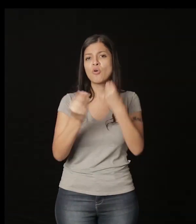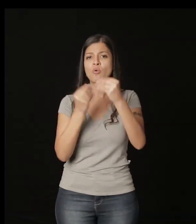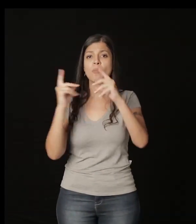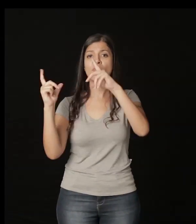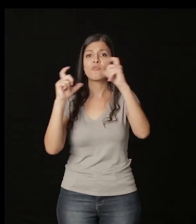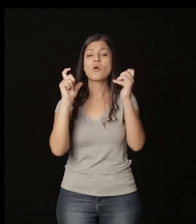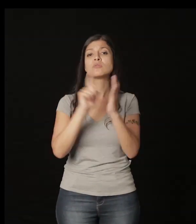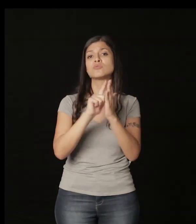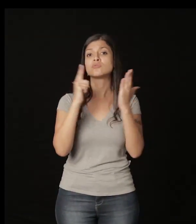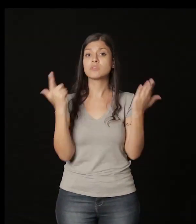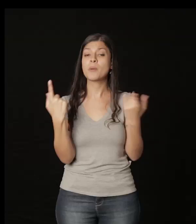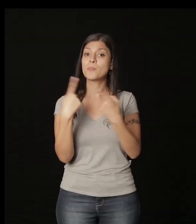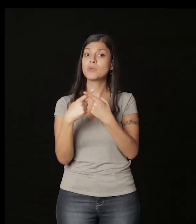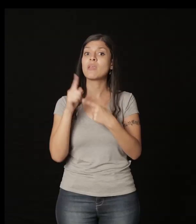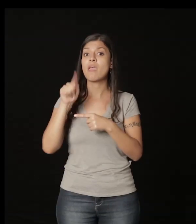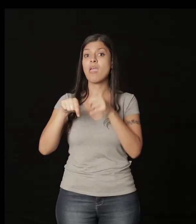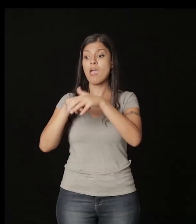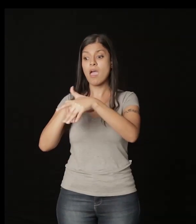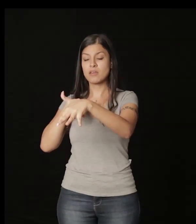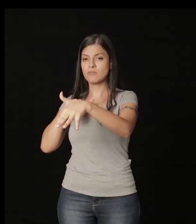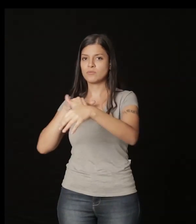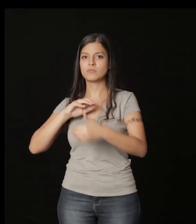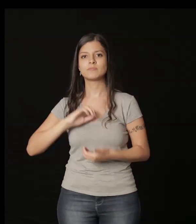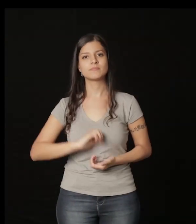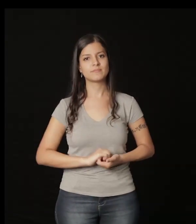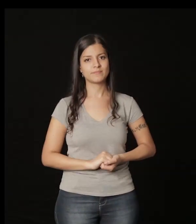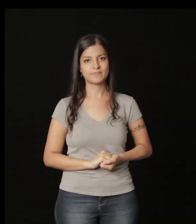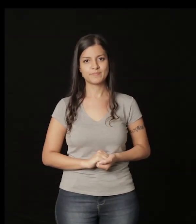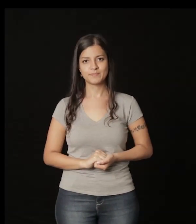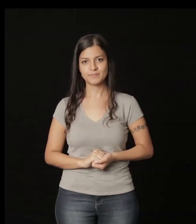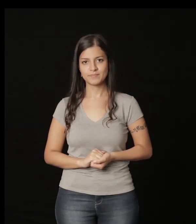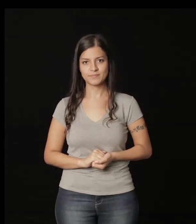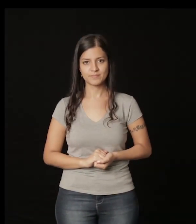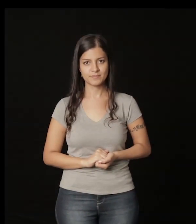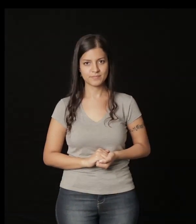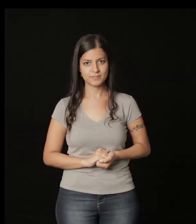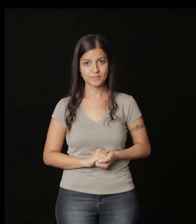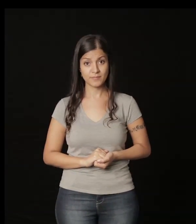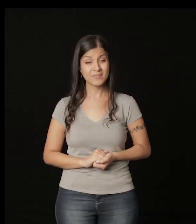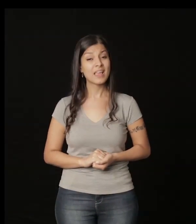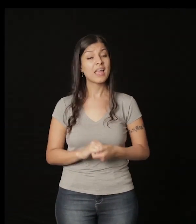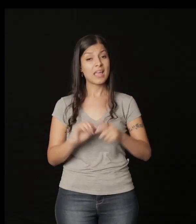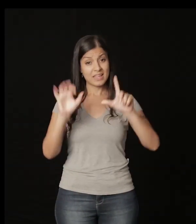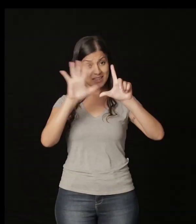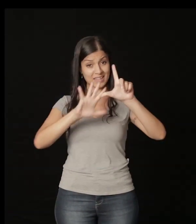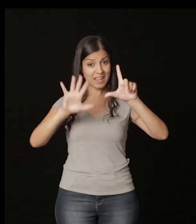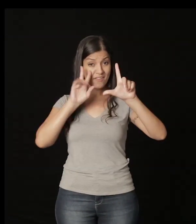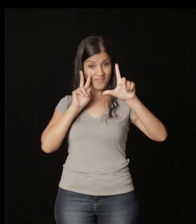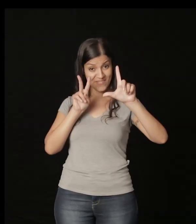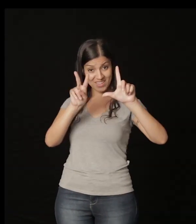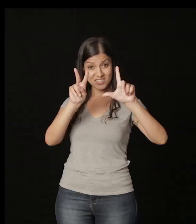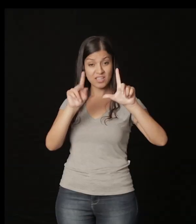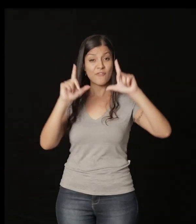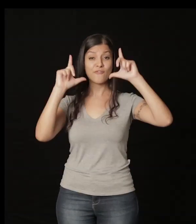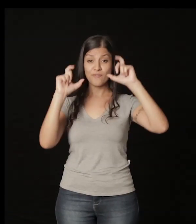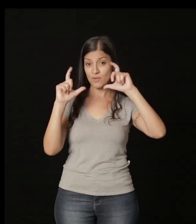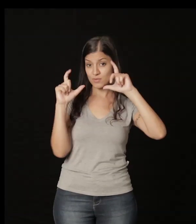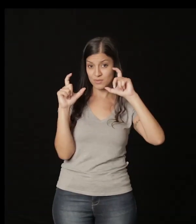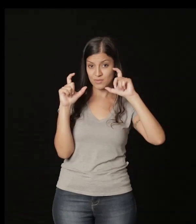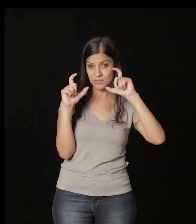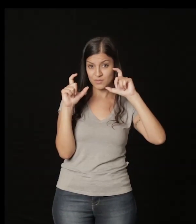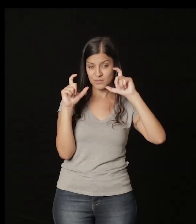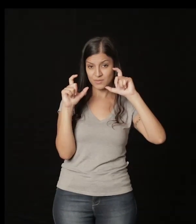terms of the topic of photojournalism, because this is an archive. You can see on the screen